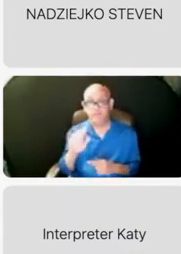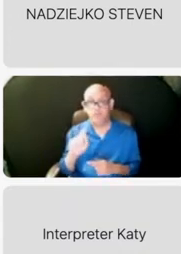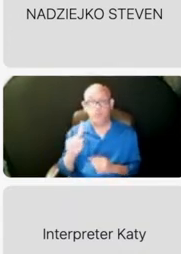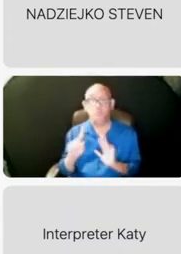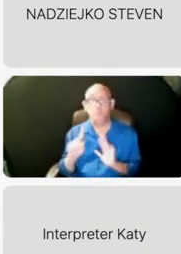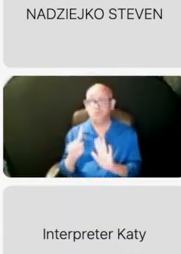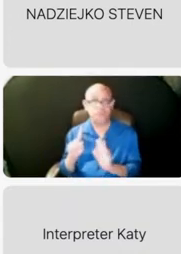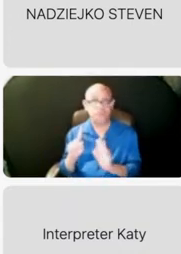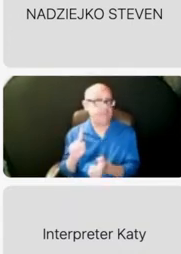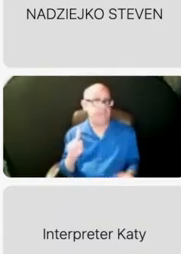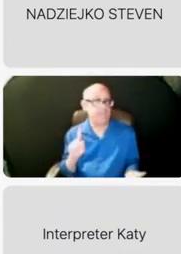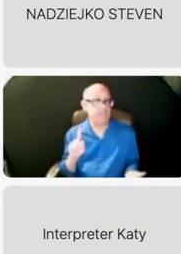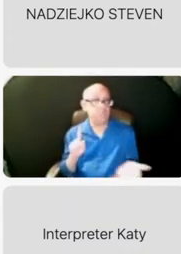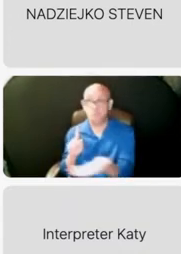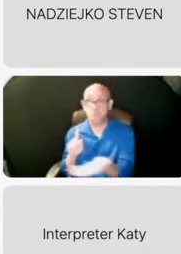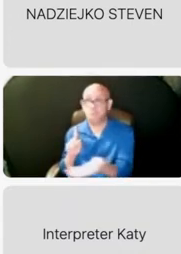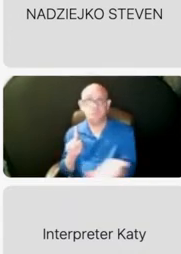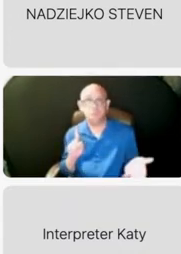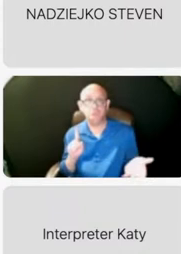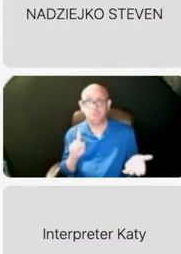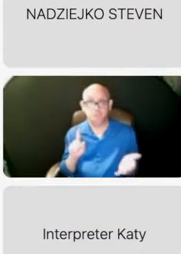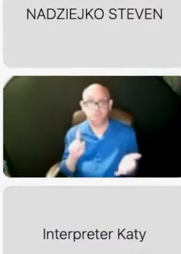no comments okay